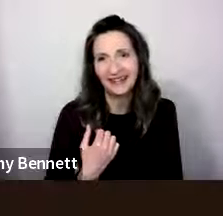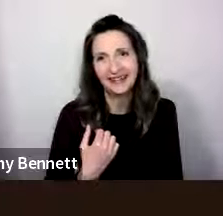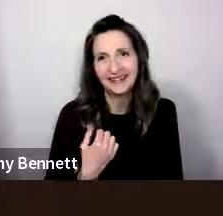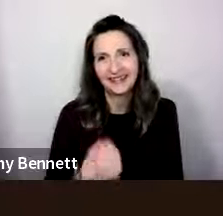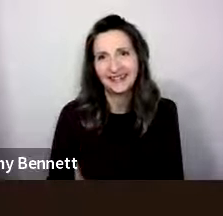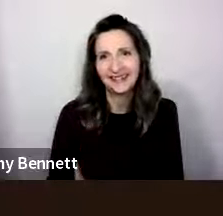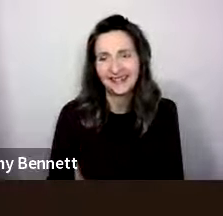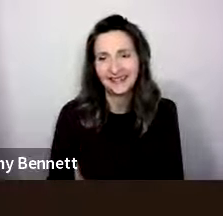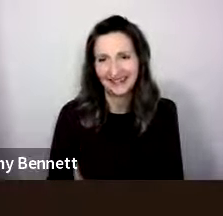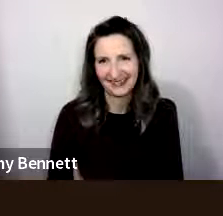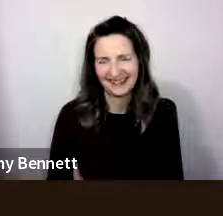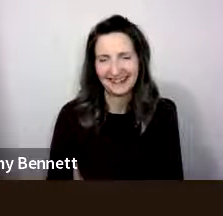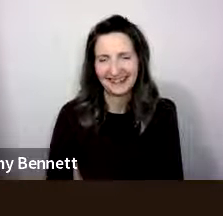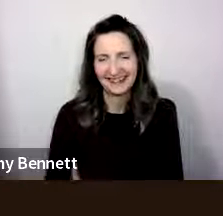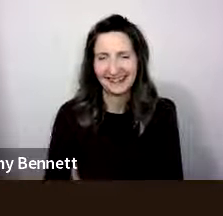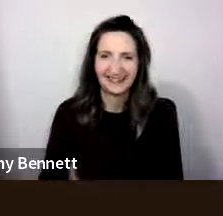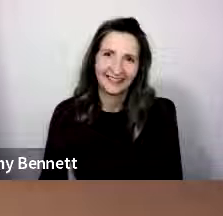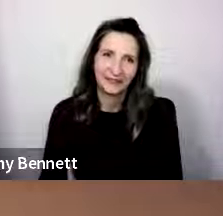Tuesday.